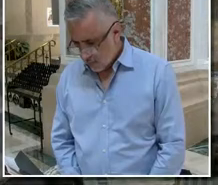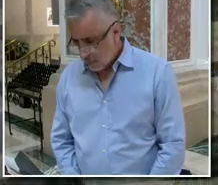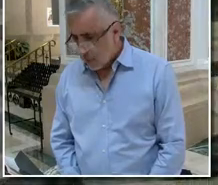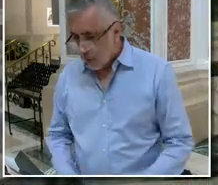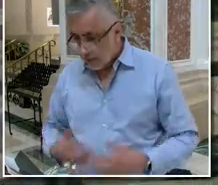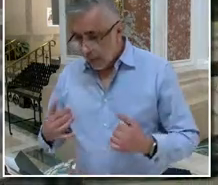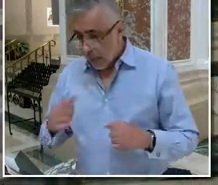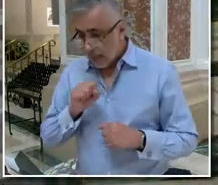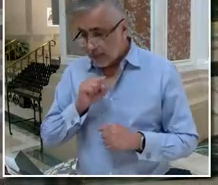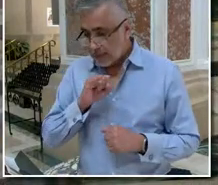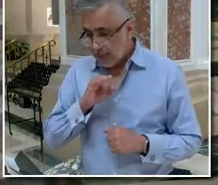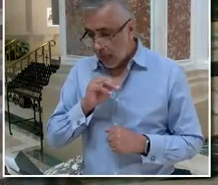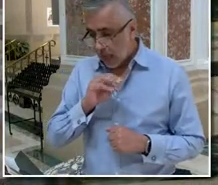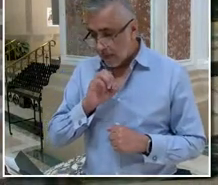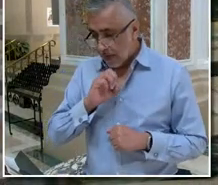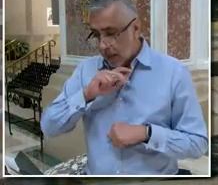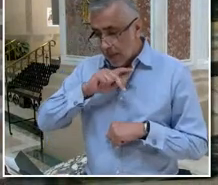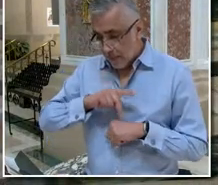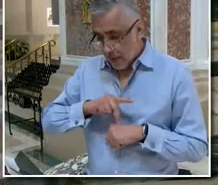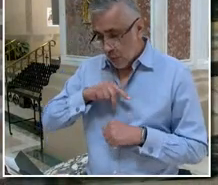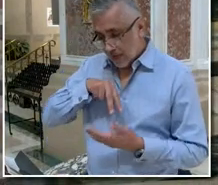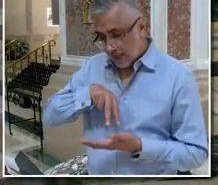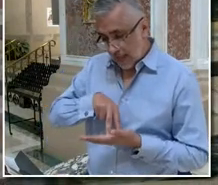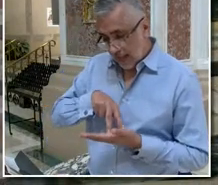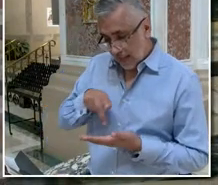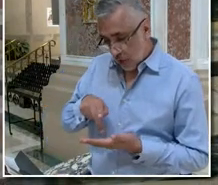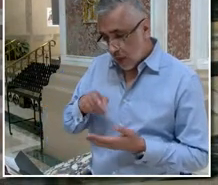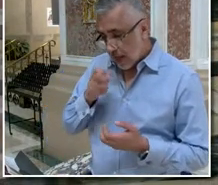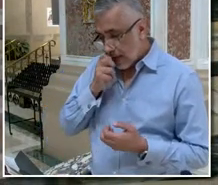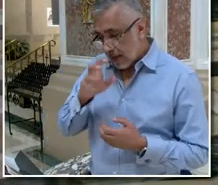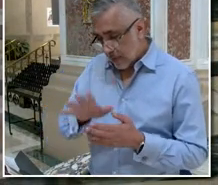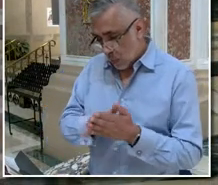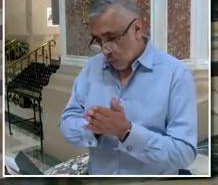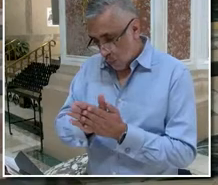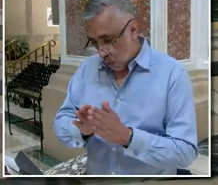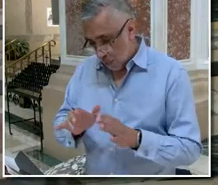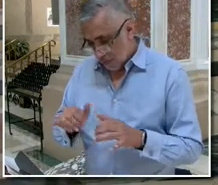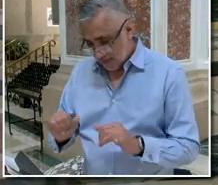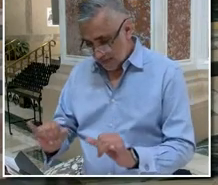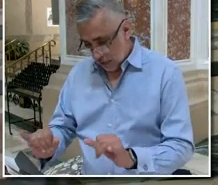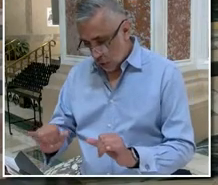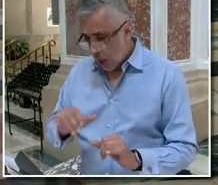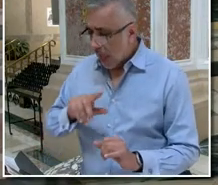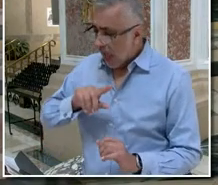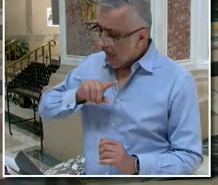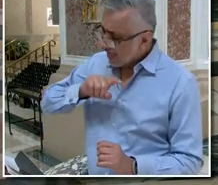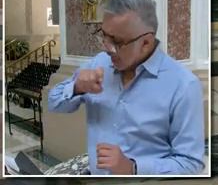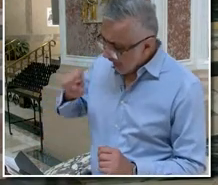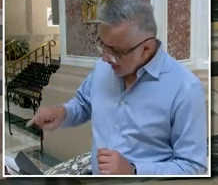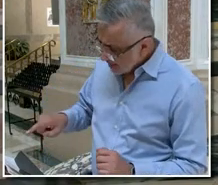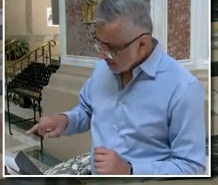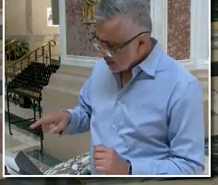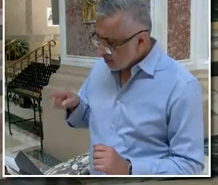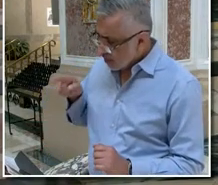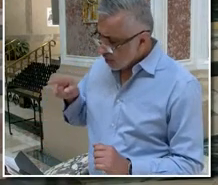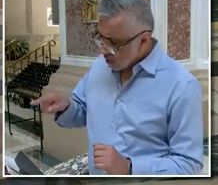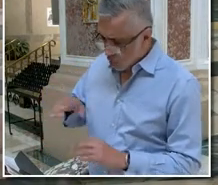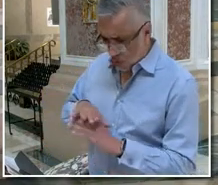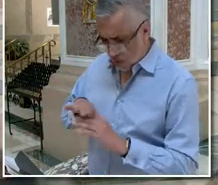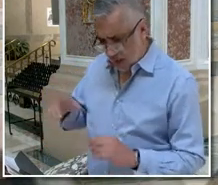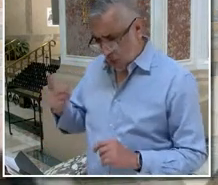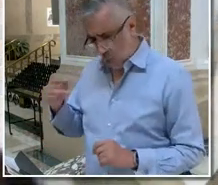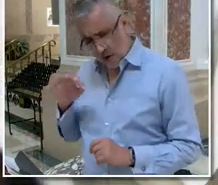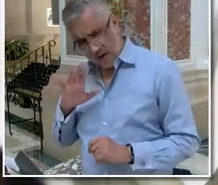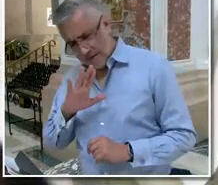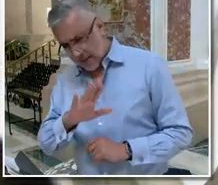Now Simon Peter was standing there, keeping warm. And they said to him, "You are not one of